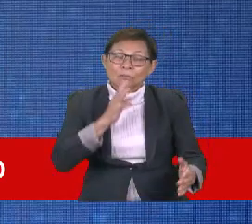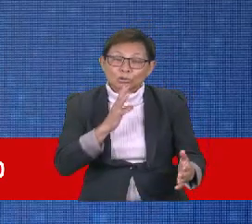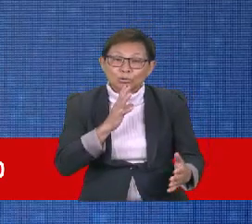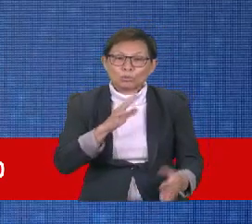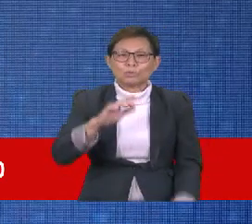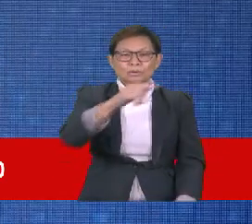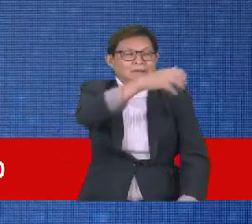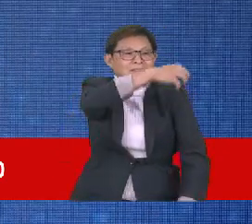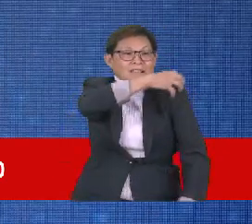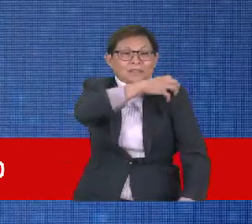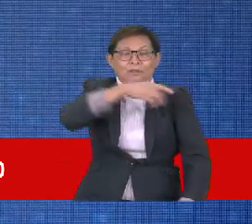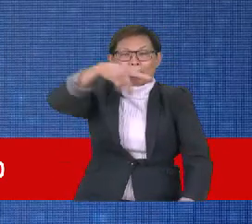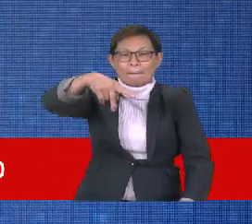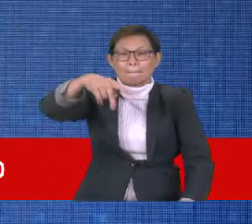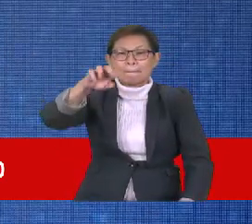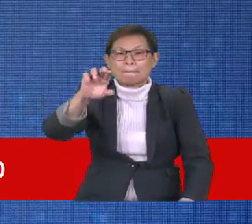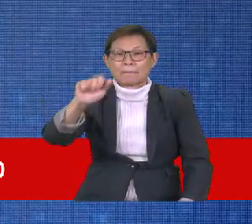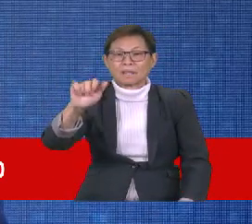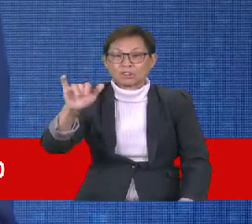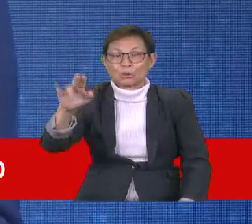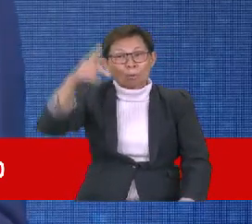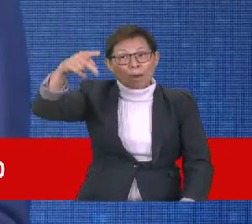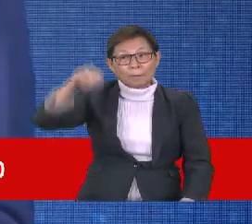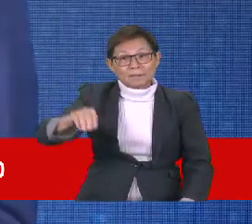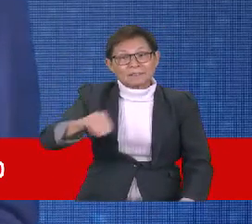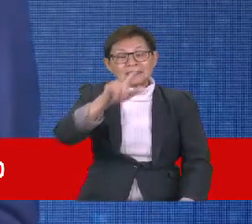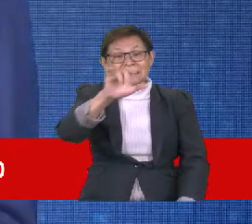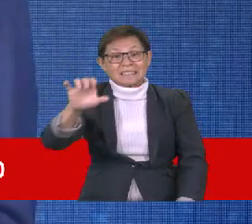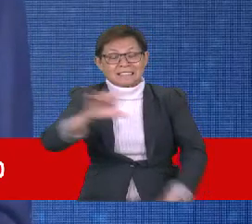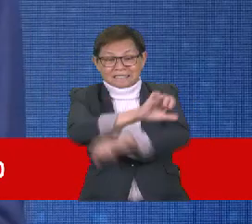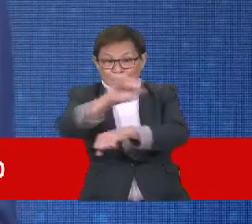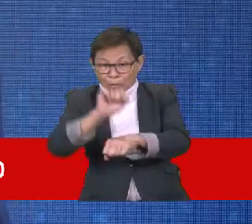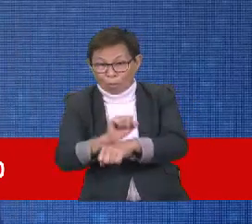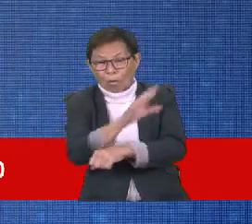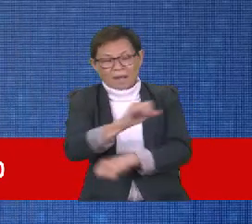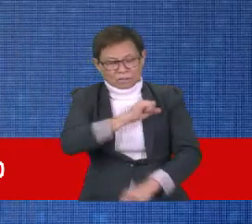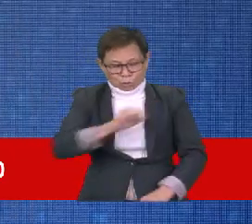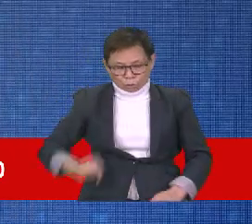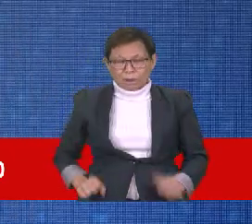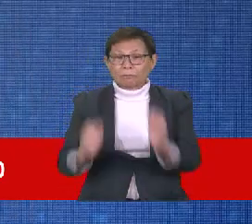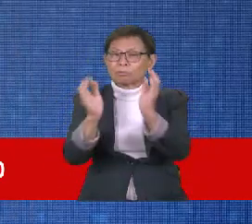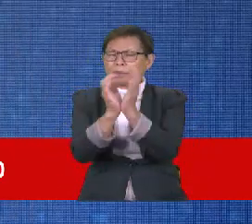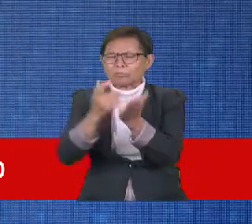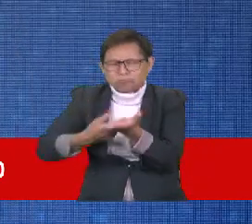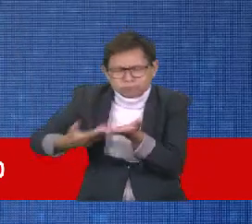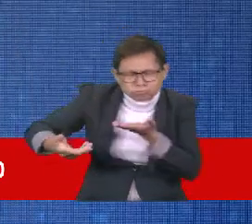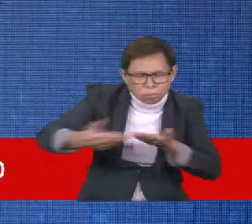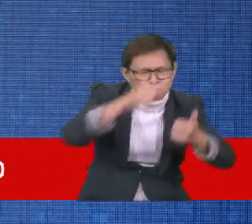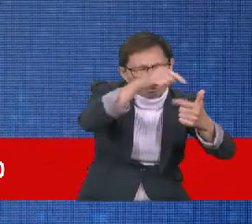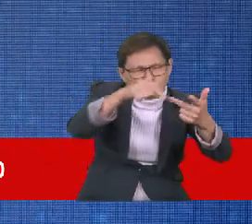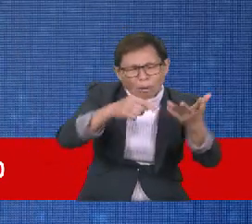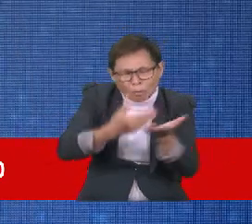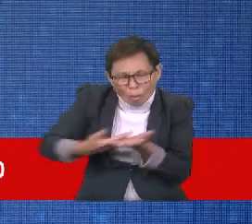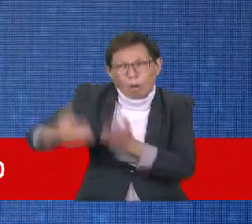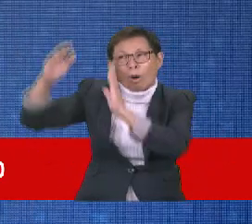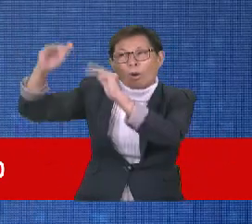General Prayut, Prime Minister Sien Loong, and the Sultan of Brunei. And hopefully next week or